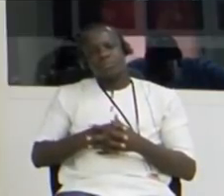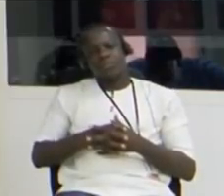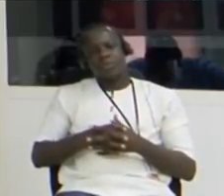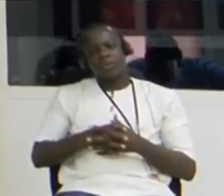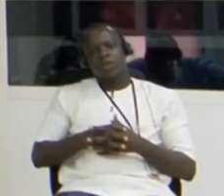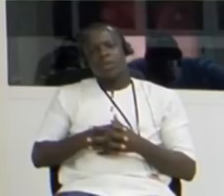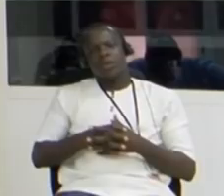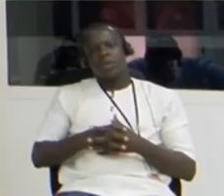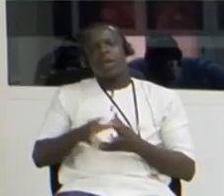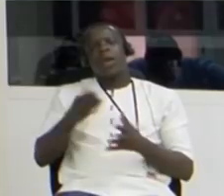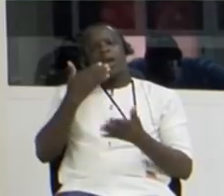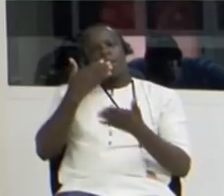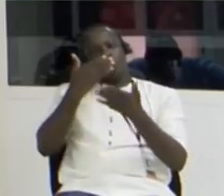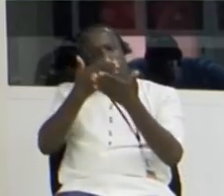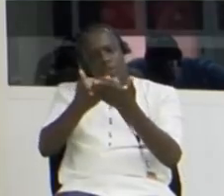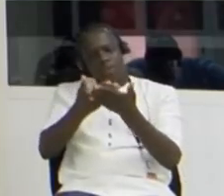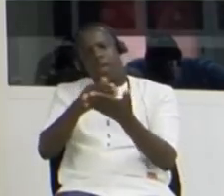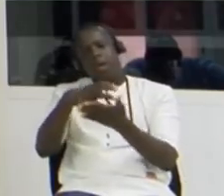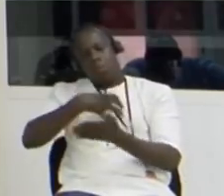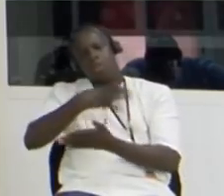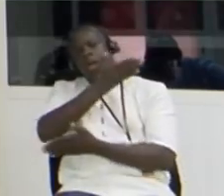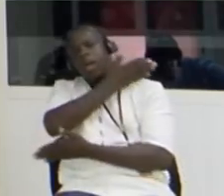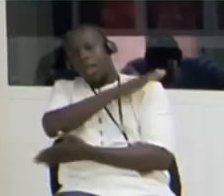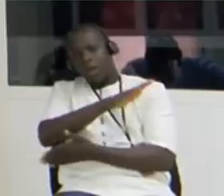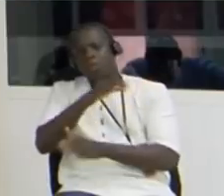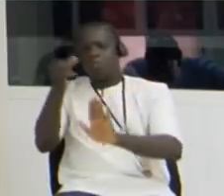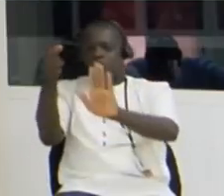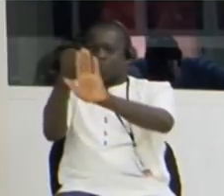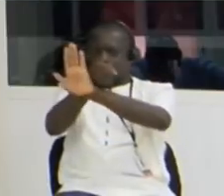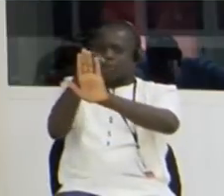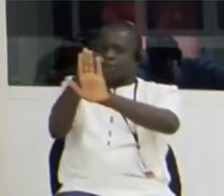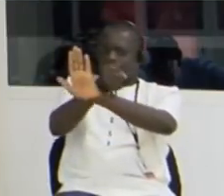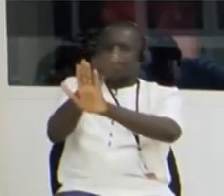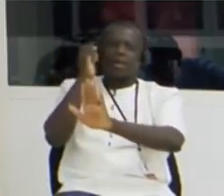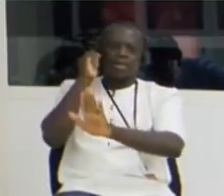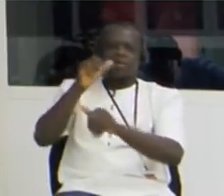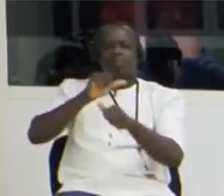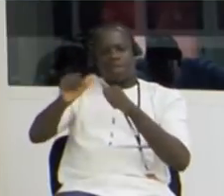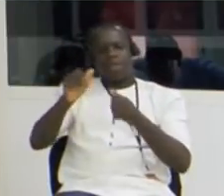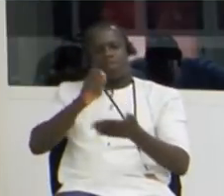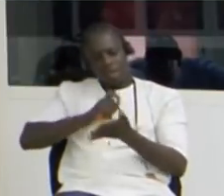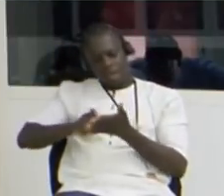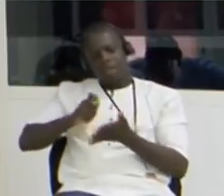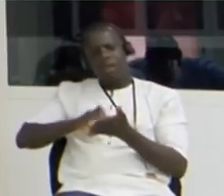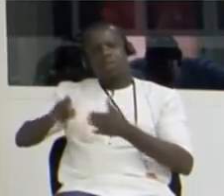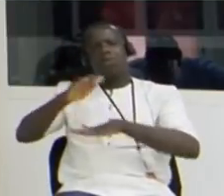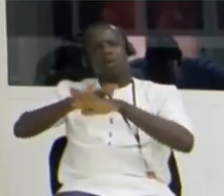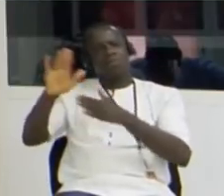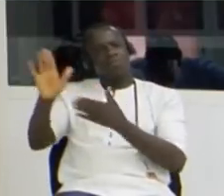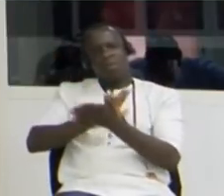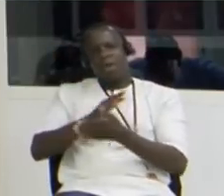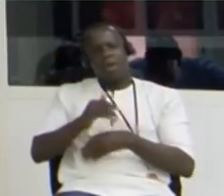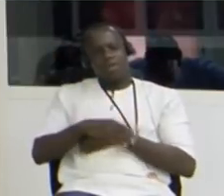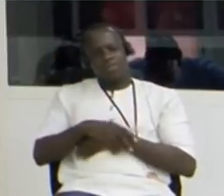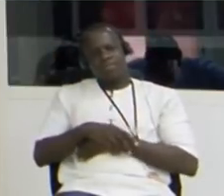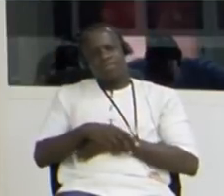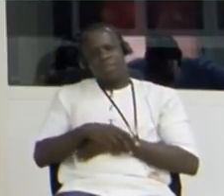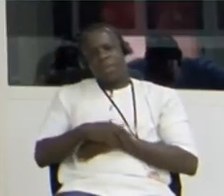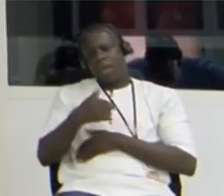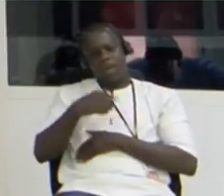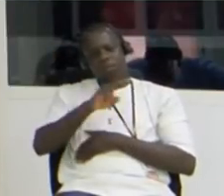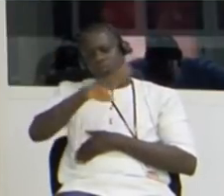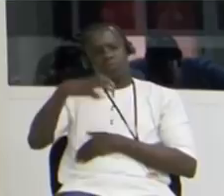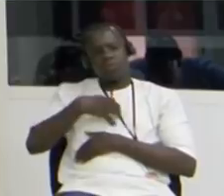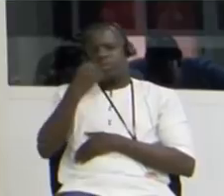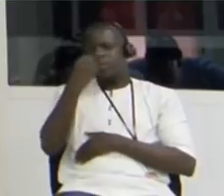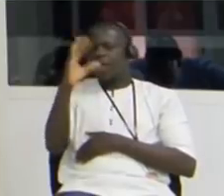allow me, I still want to protect this girl. Can you allow me just to write it on paper? Yes. I don't want to say anything